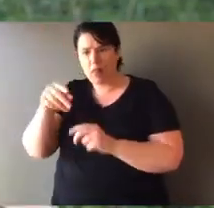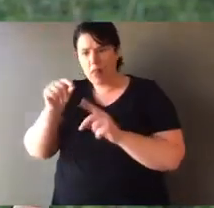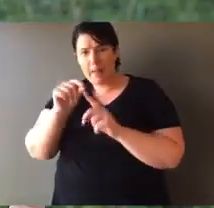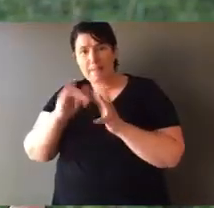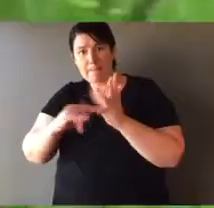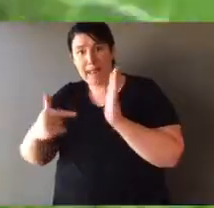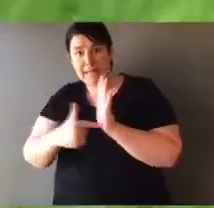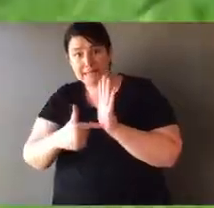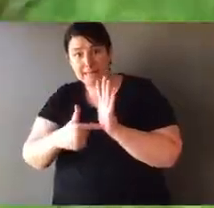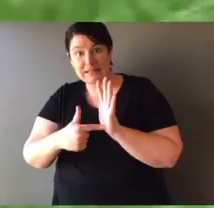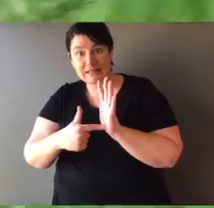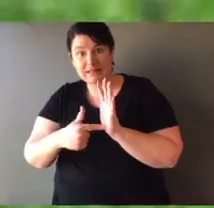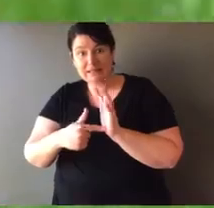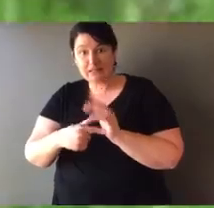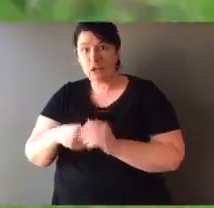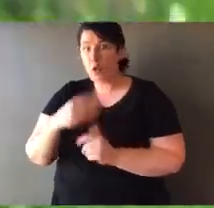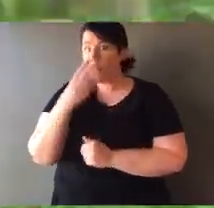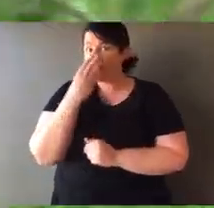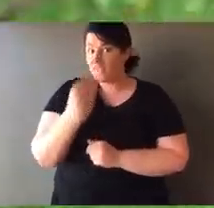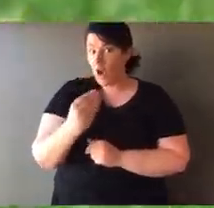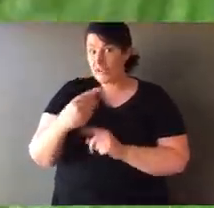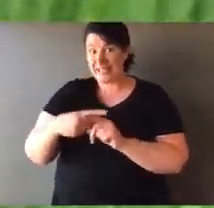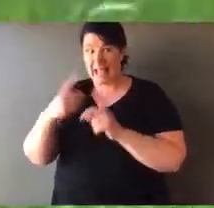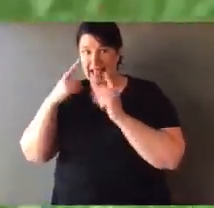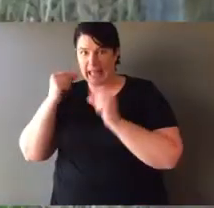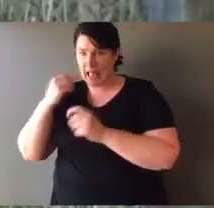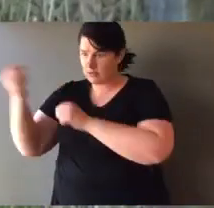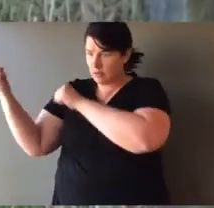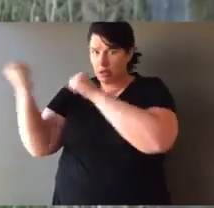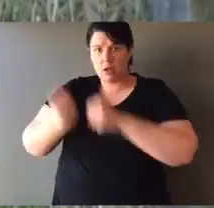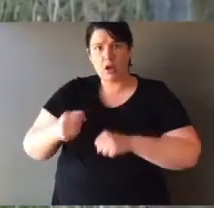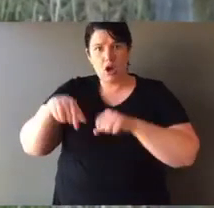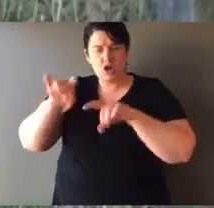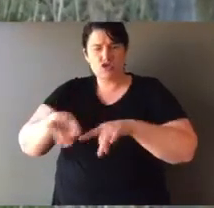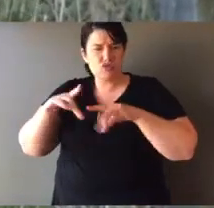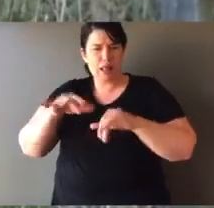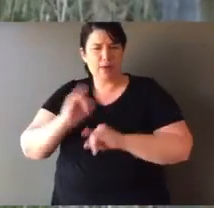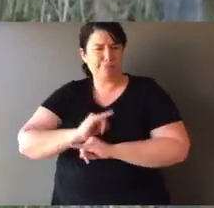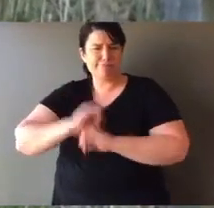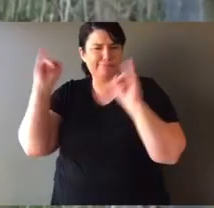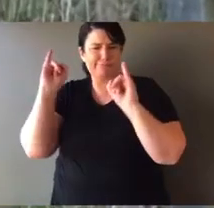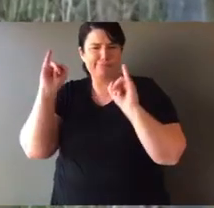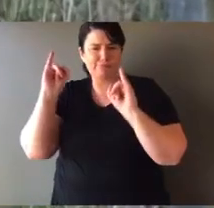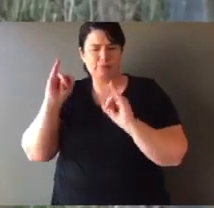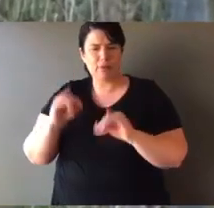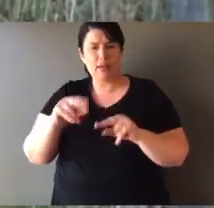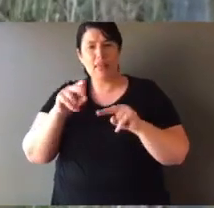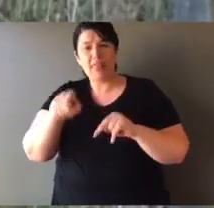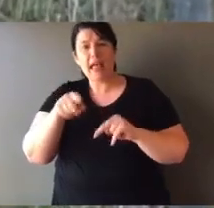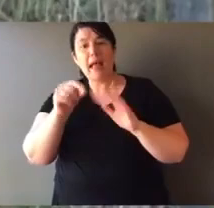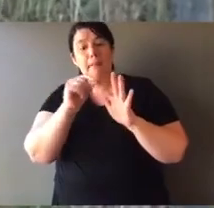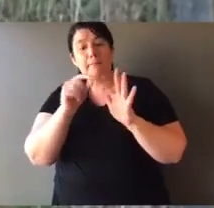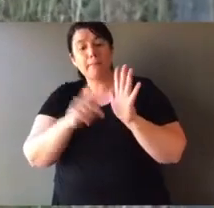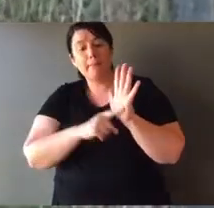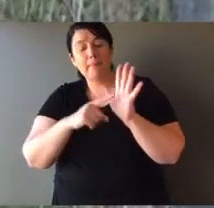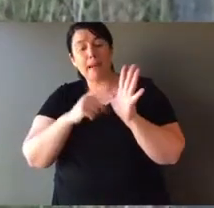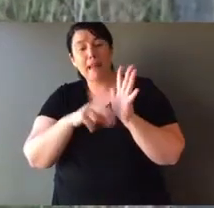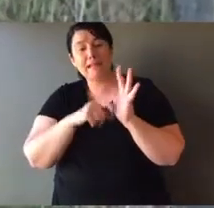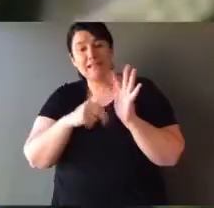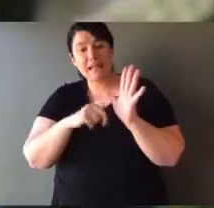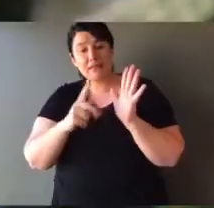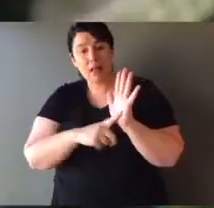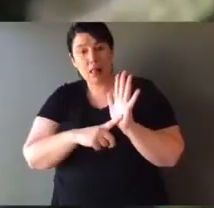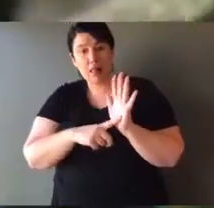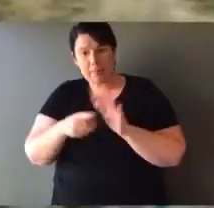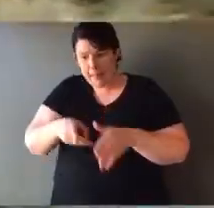feral pests. So the introduction of the feral fox and feral cat was catastrophic for Australia. They're placental mammals. This means